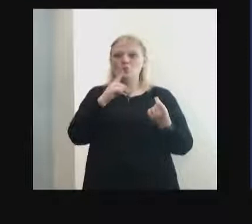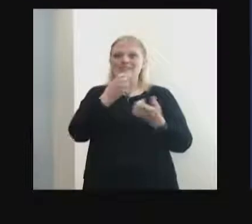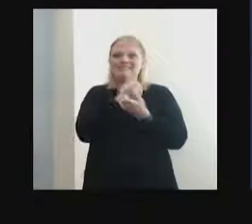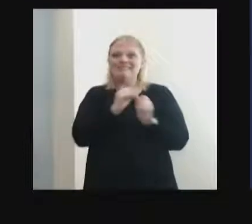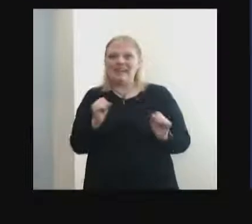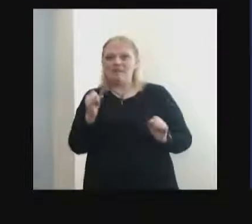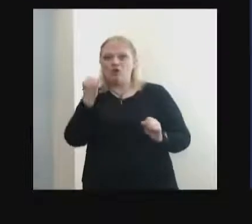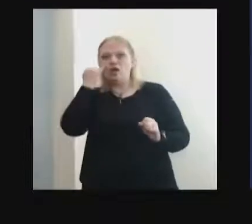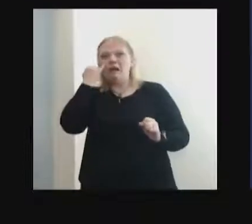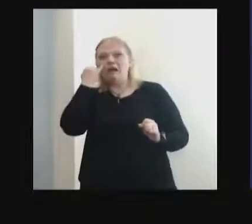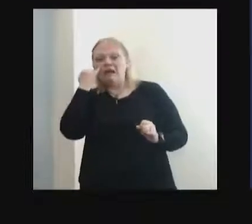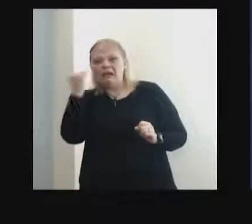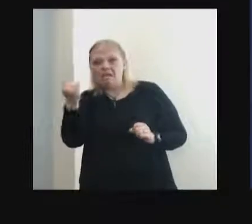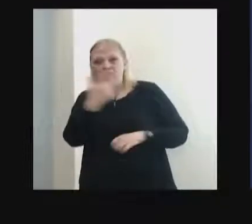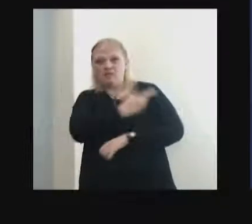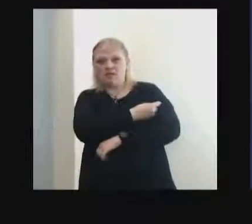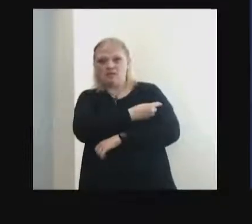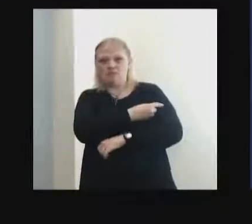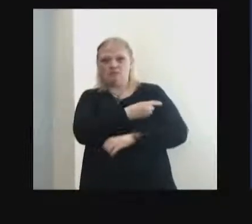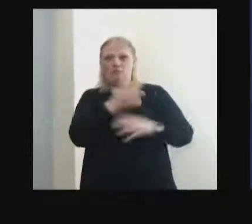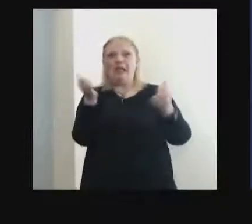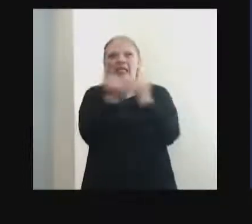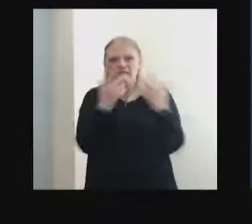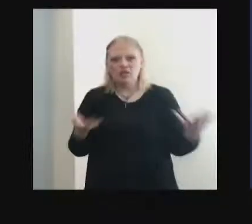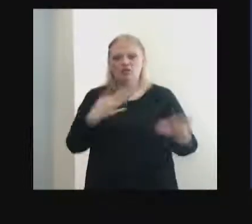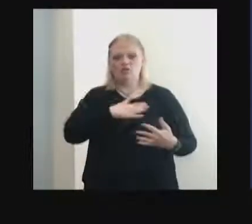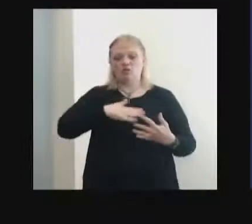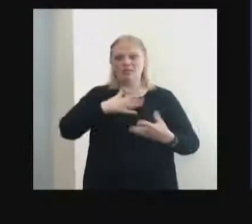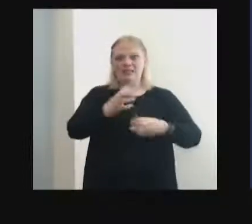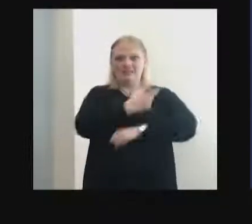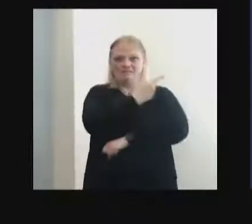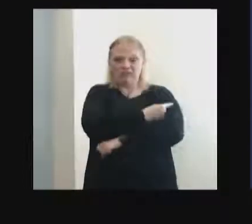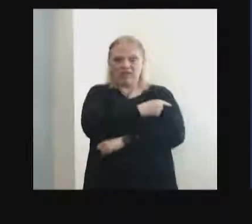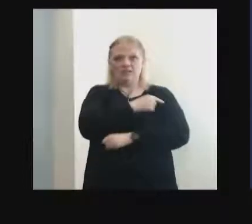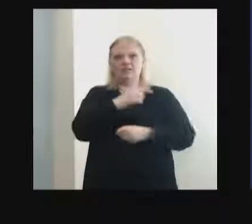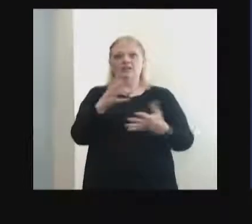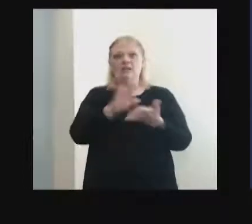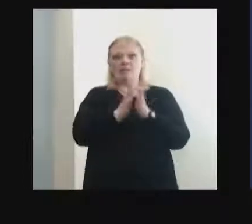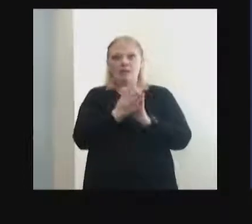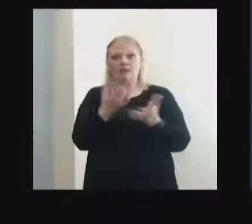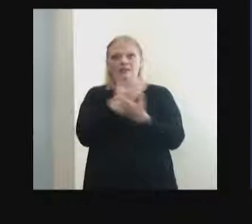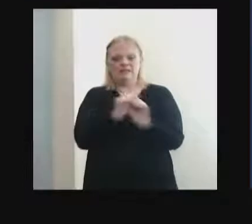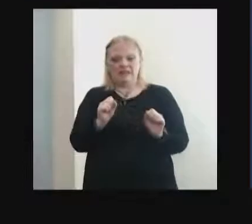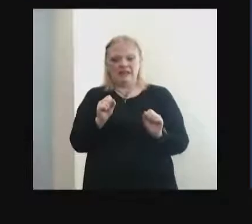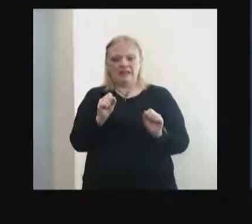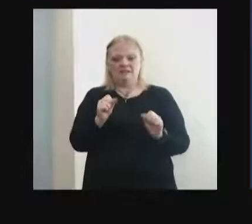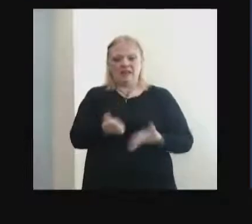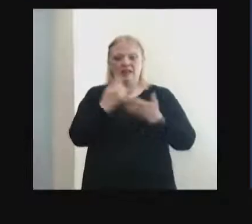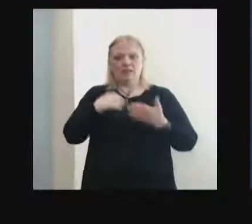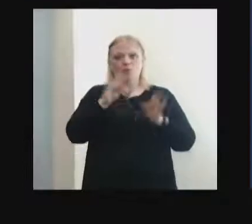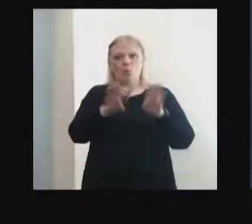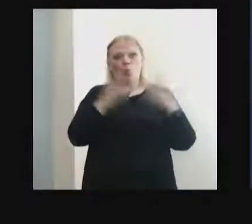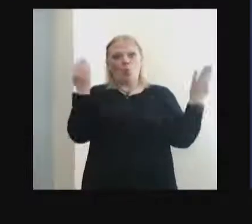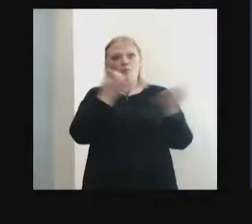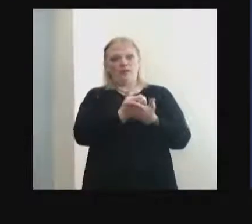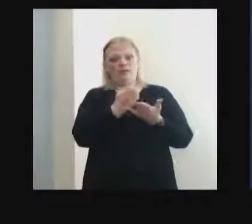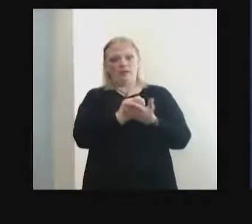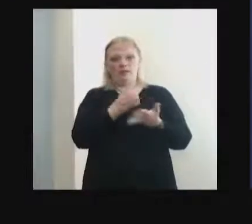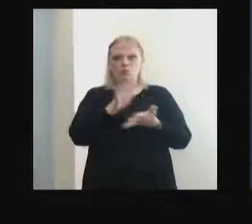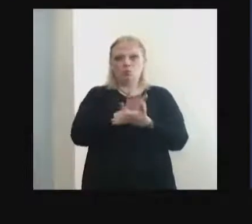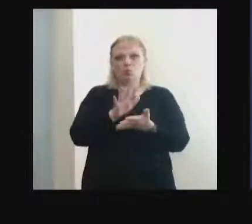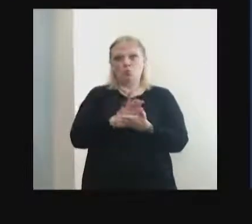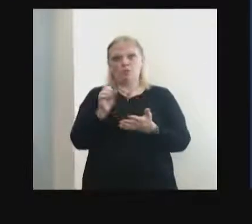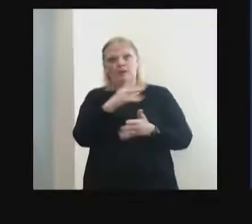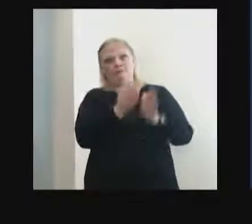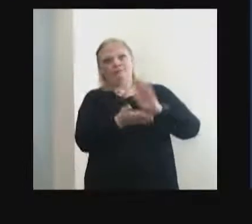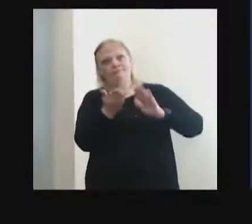vaccinated. Everything. So please get vaccinated, get safe, help us open up the economy, help us get schools back in